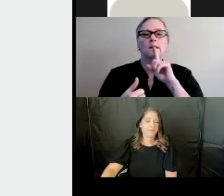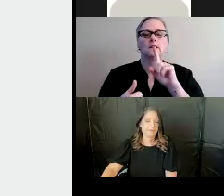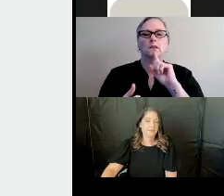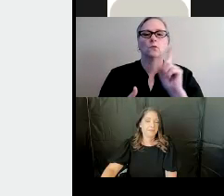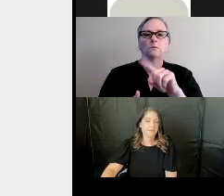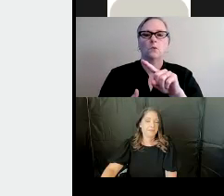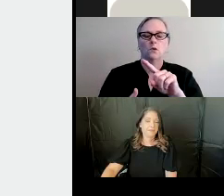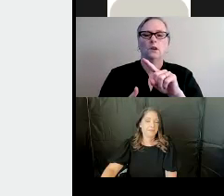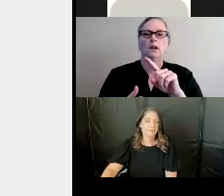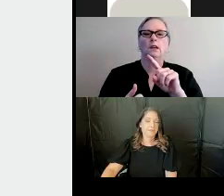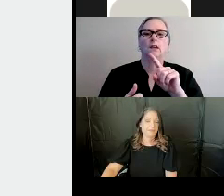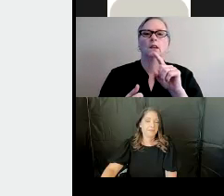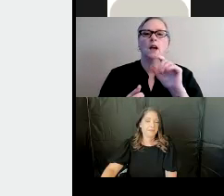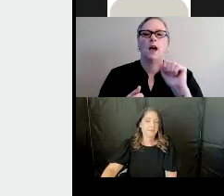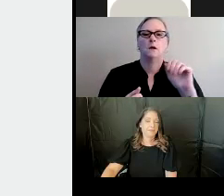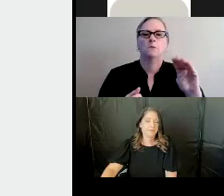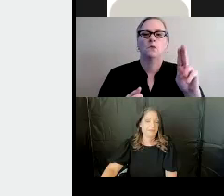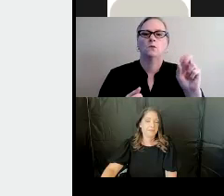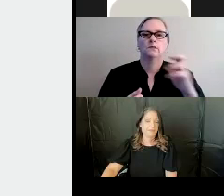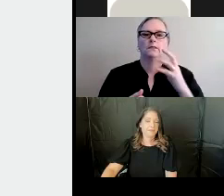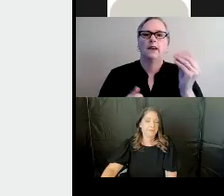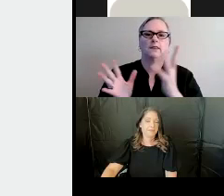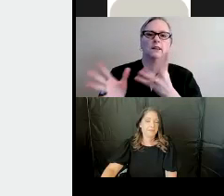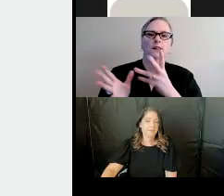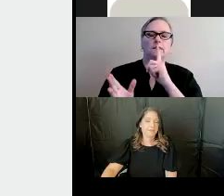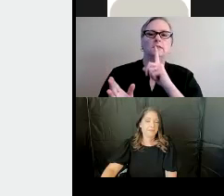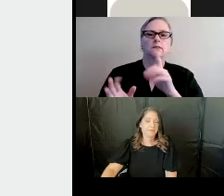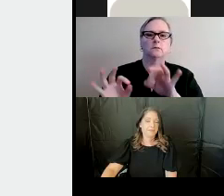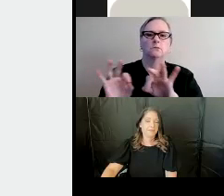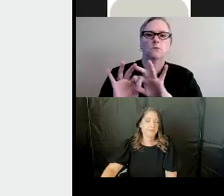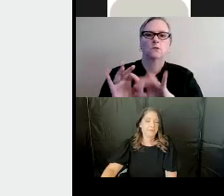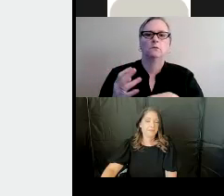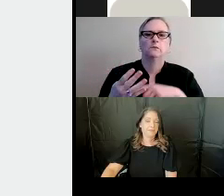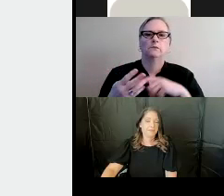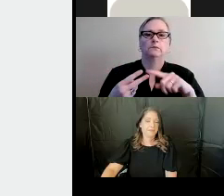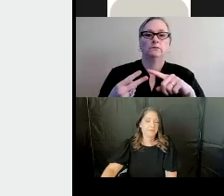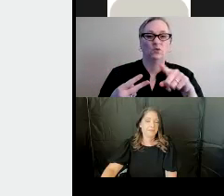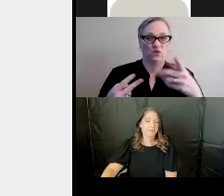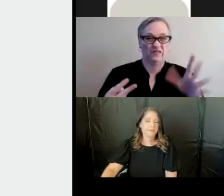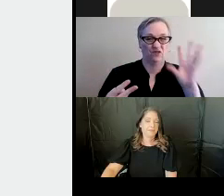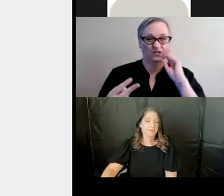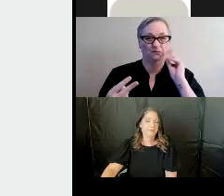important? And the second question is, have you ever been abused and did not report it?